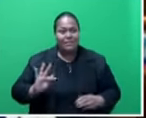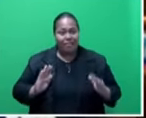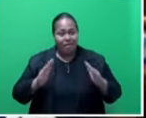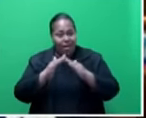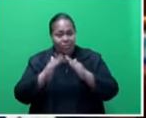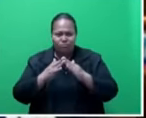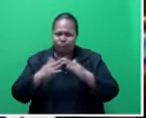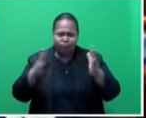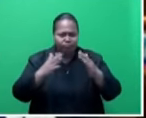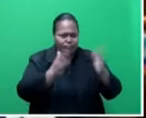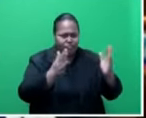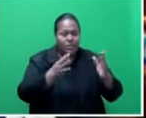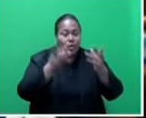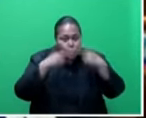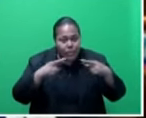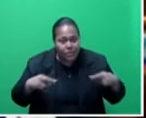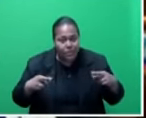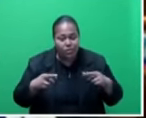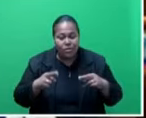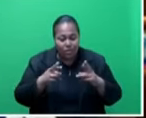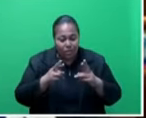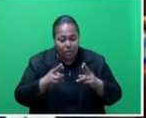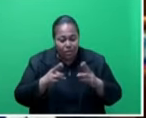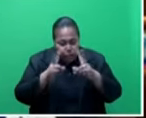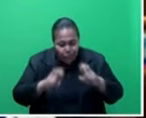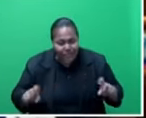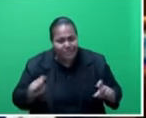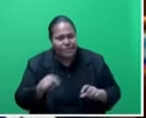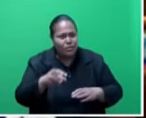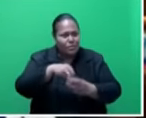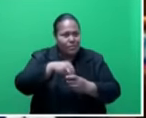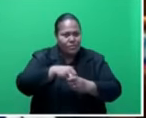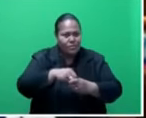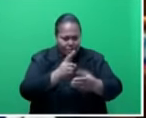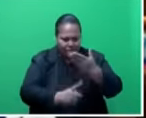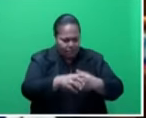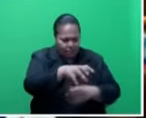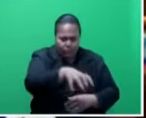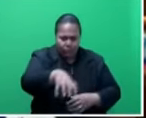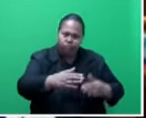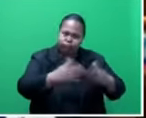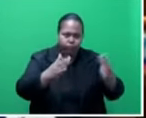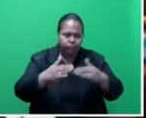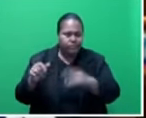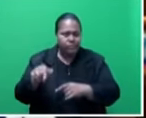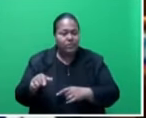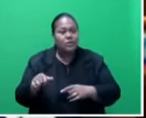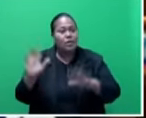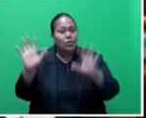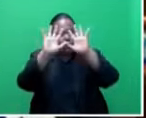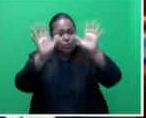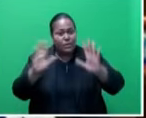stations that were located in these affected areas. Work was also organized to ripping of fallen trees, utilizing the timber